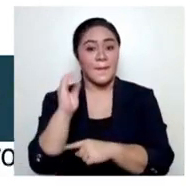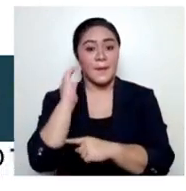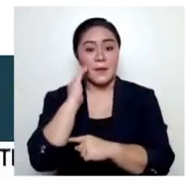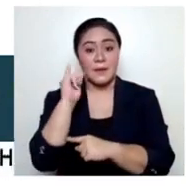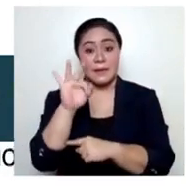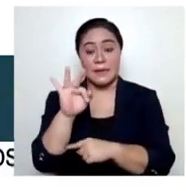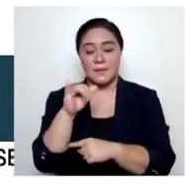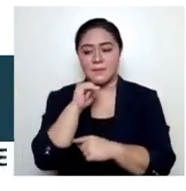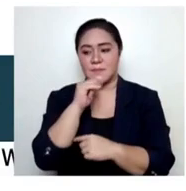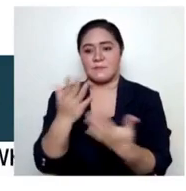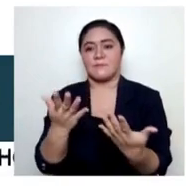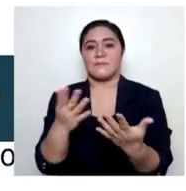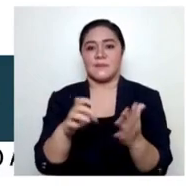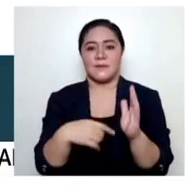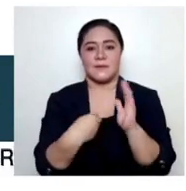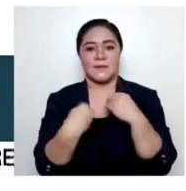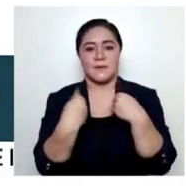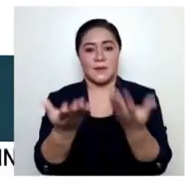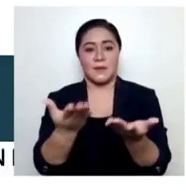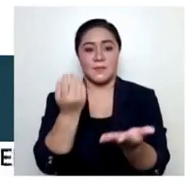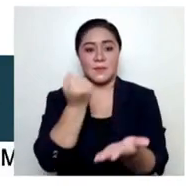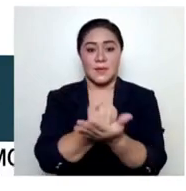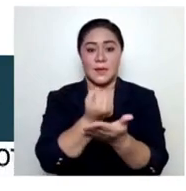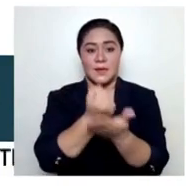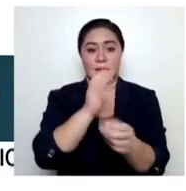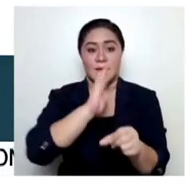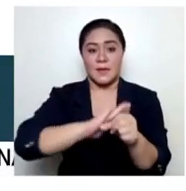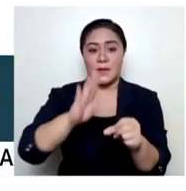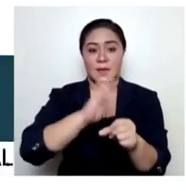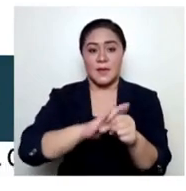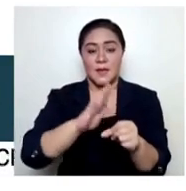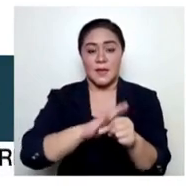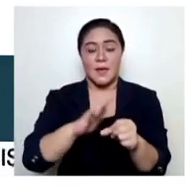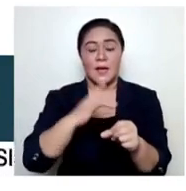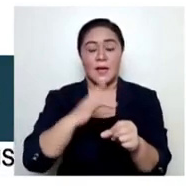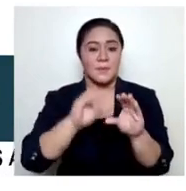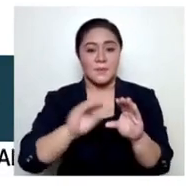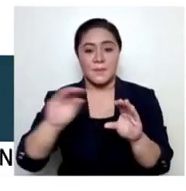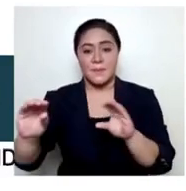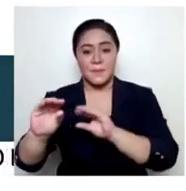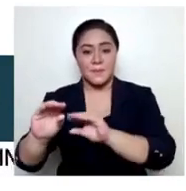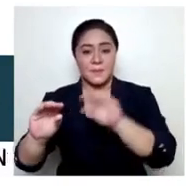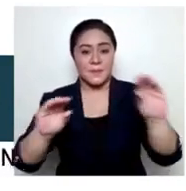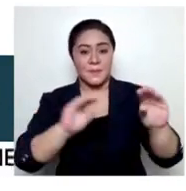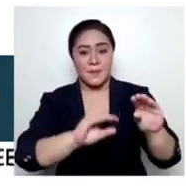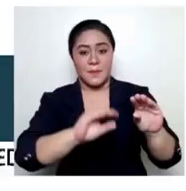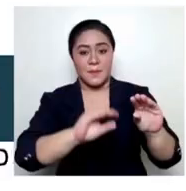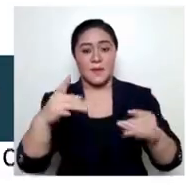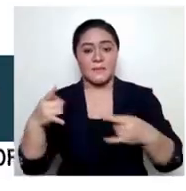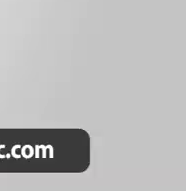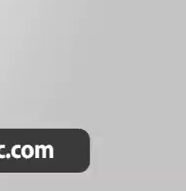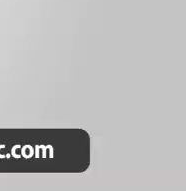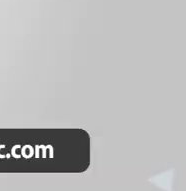income around, spread it around, redistribute income, your economy is not going to grow.